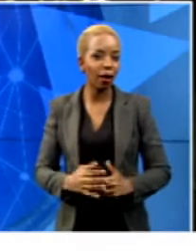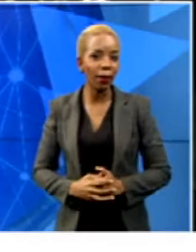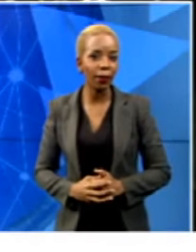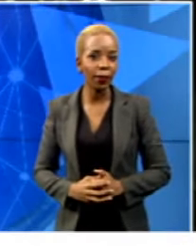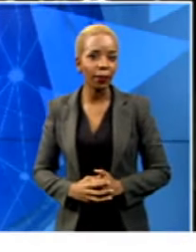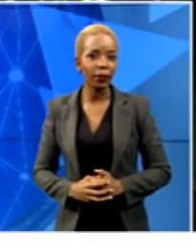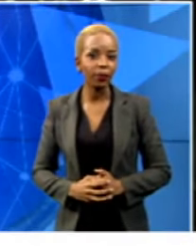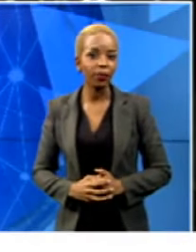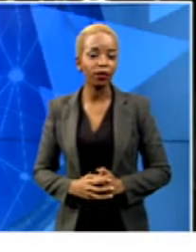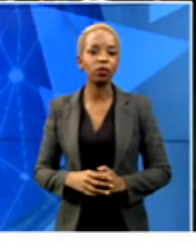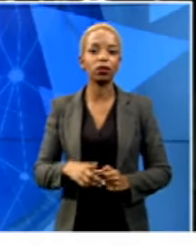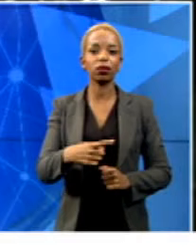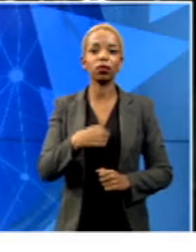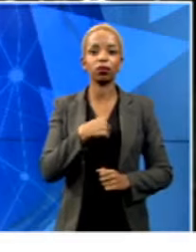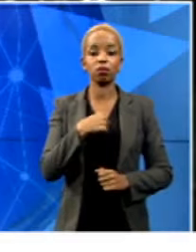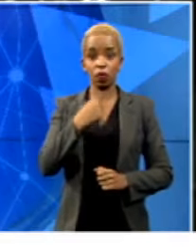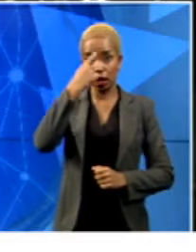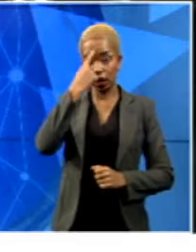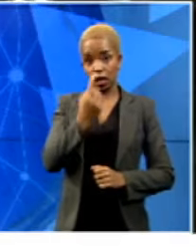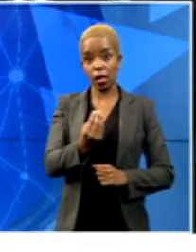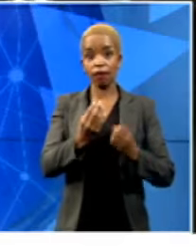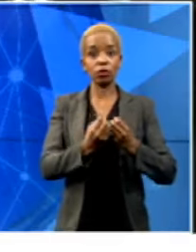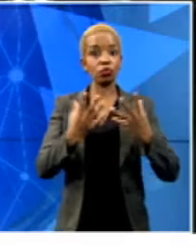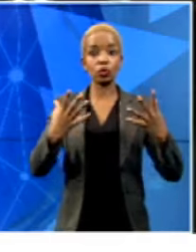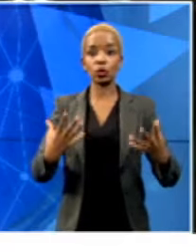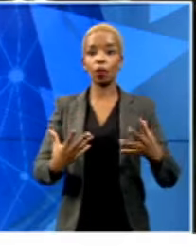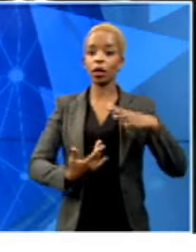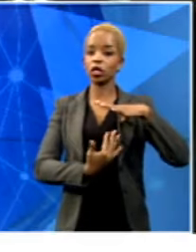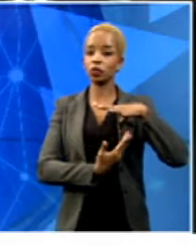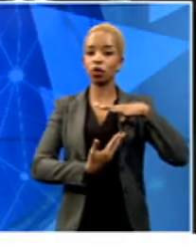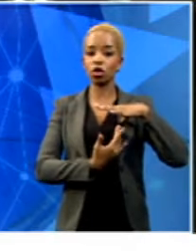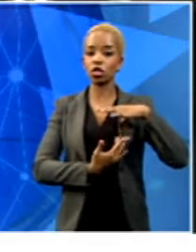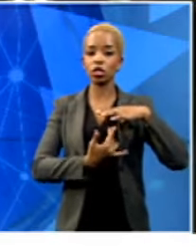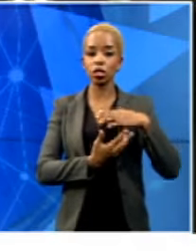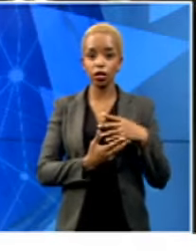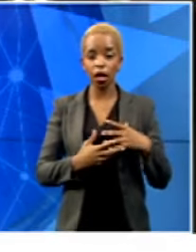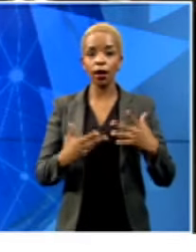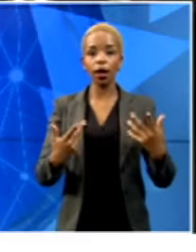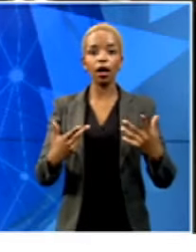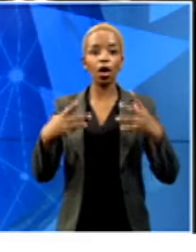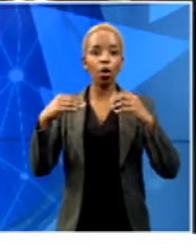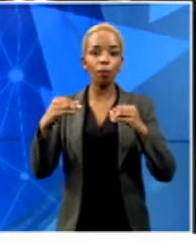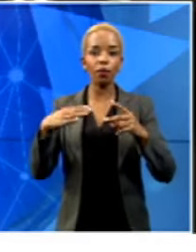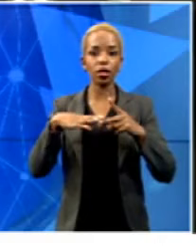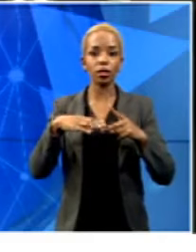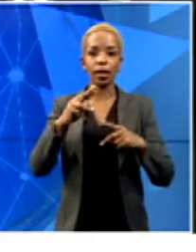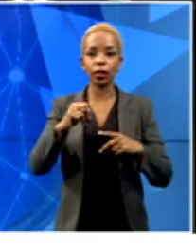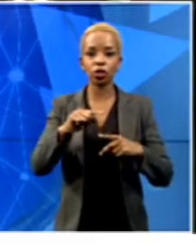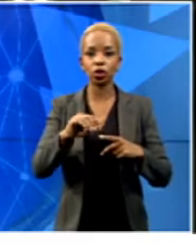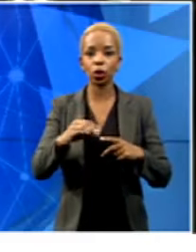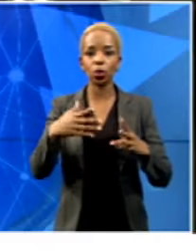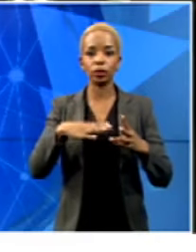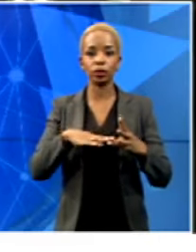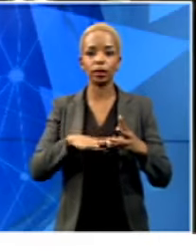Look, I think there's so many inspirational South African corporates, South African NGOs, and as the Shout